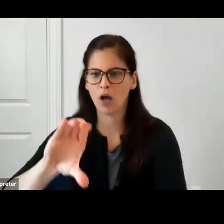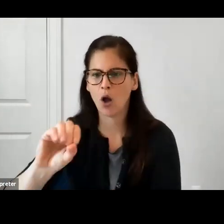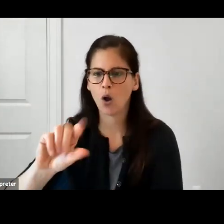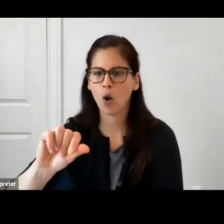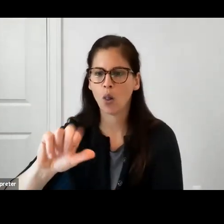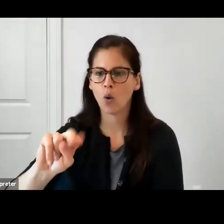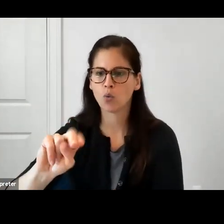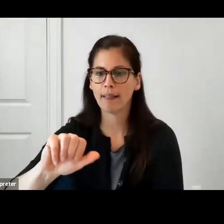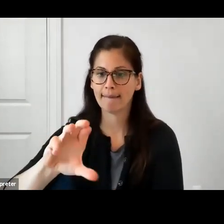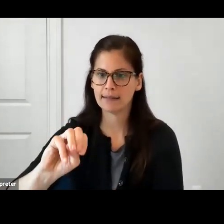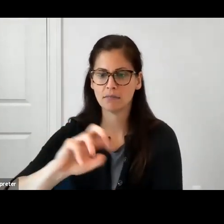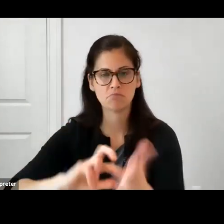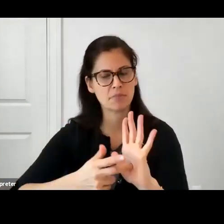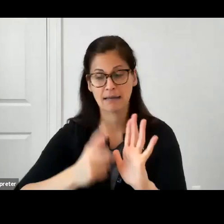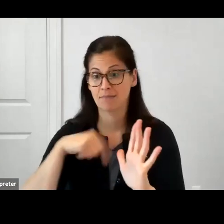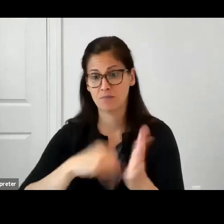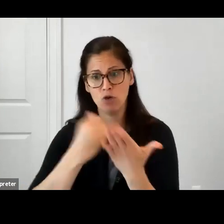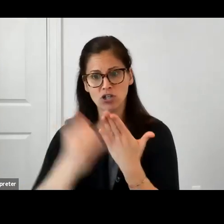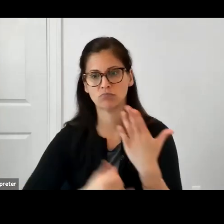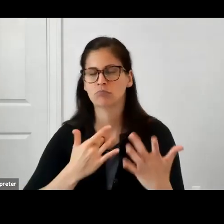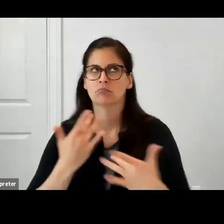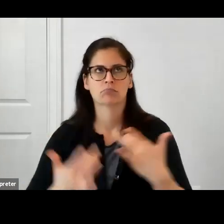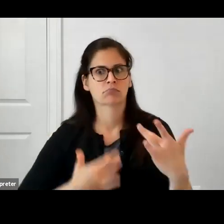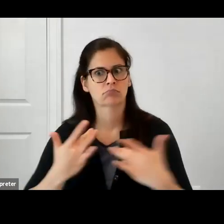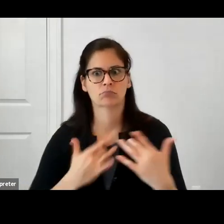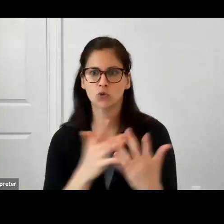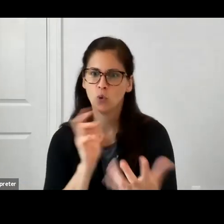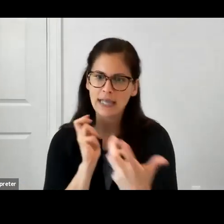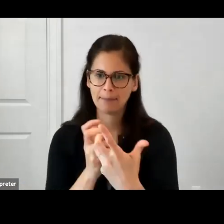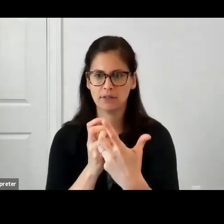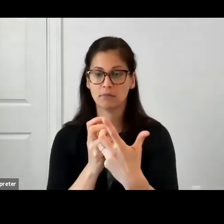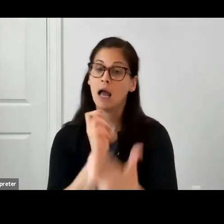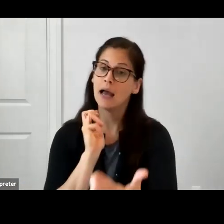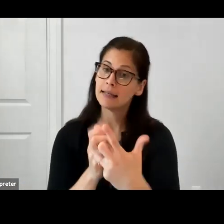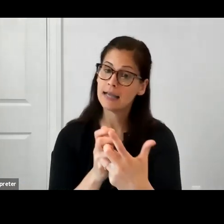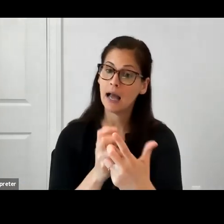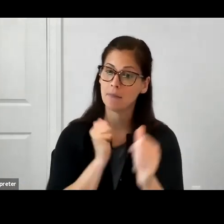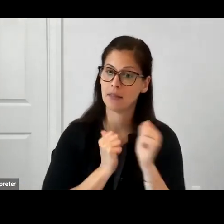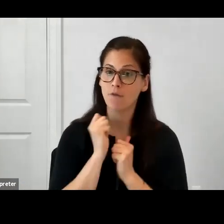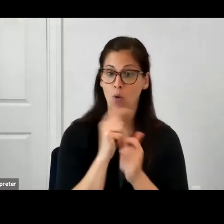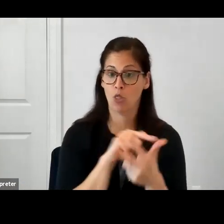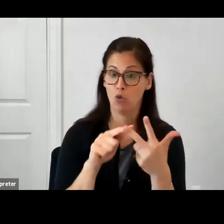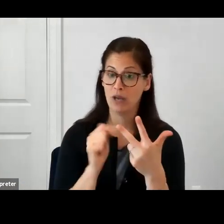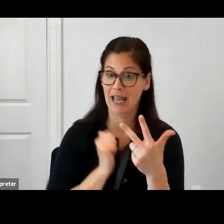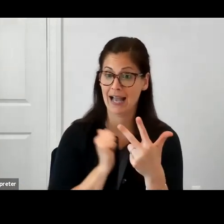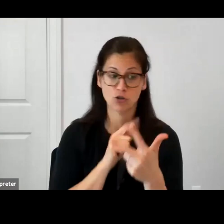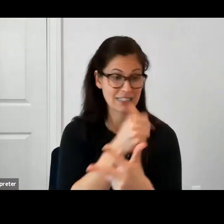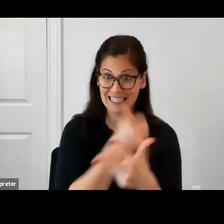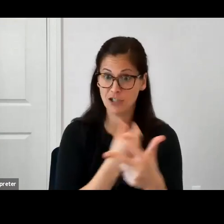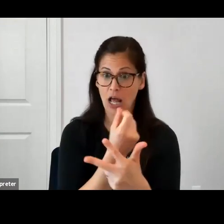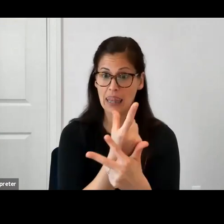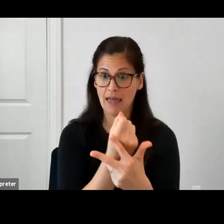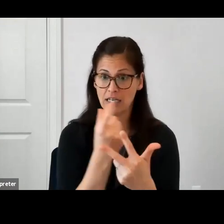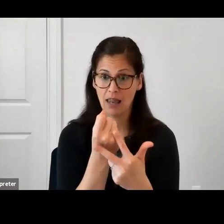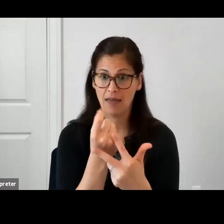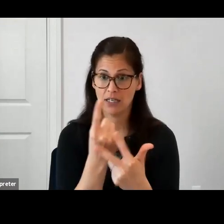incredibly exciting project to adapt. We have not only adapted the play for three actors, who will all play 11 characters, but we have